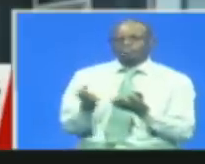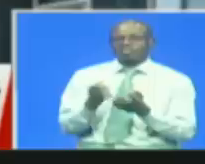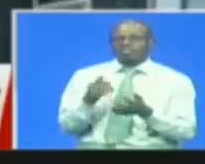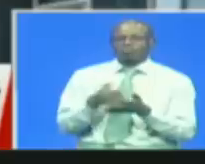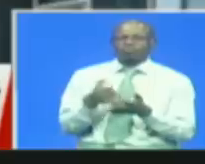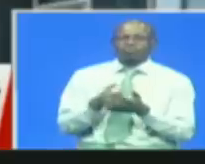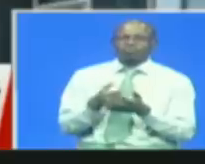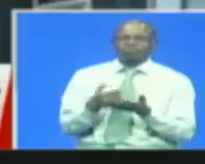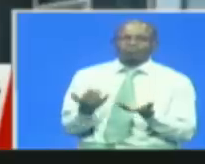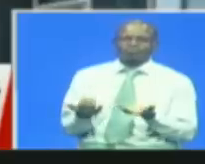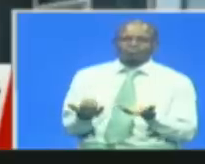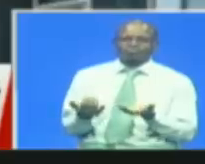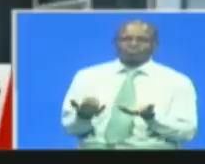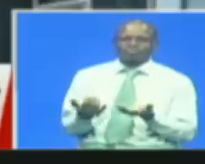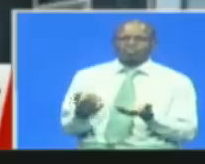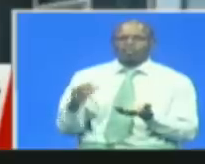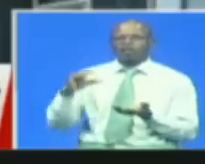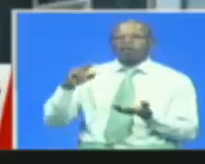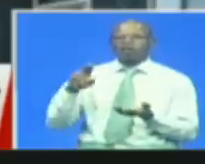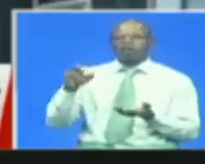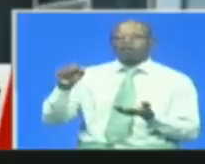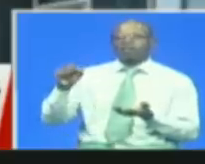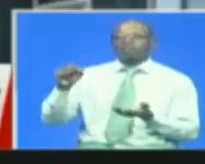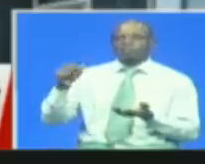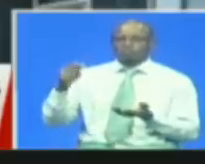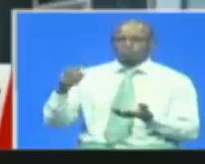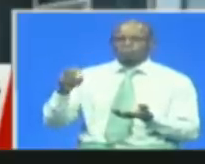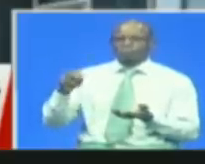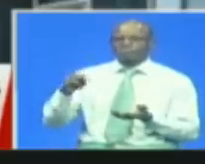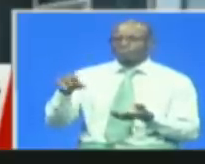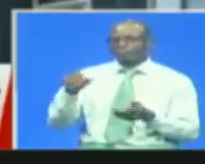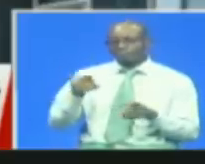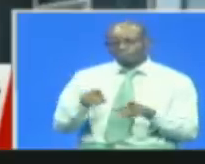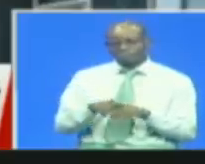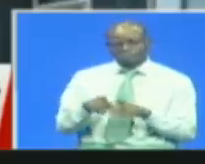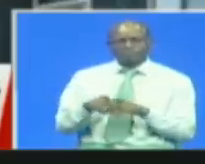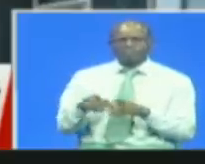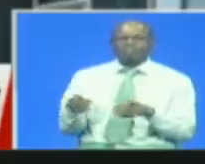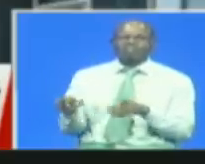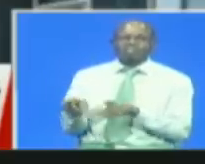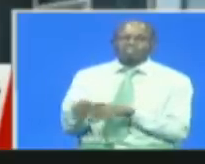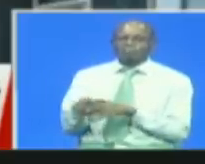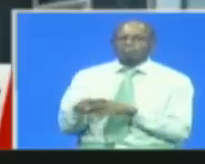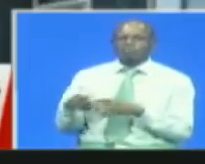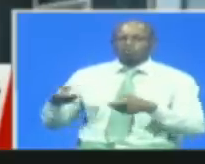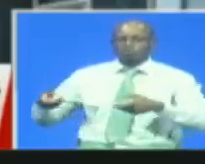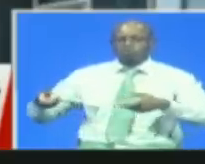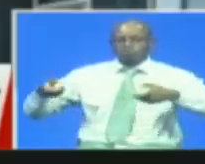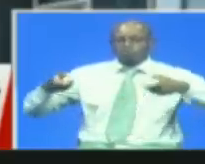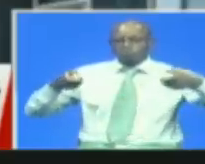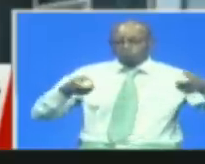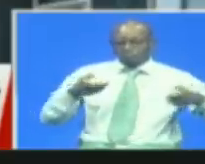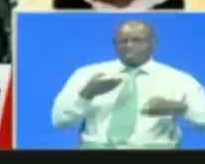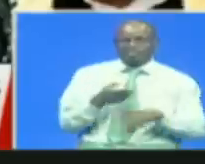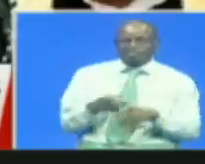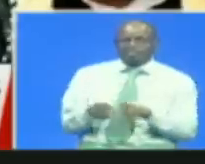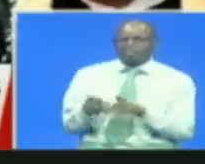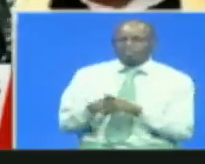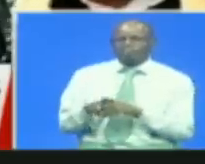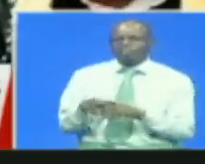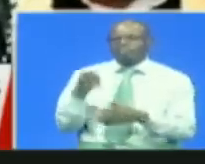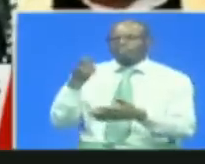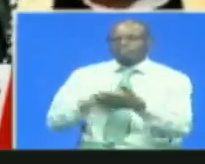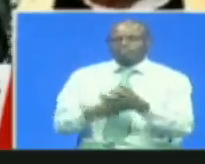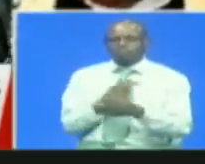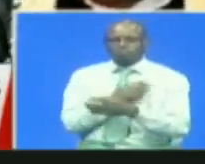to, customs clearance agency, container freight stations, accounting or auditing, or tax consulting firms.